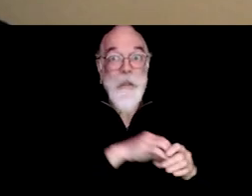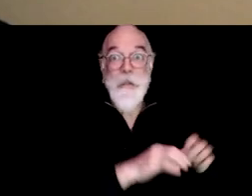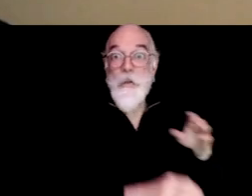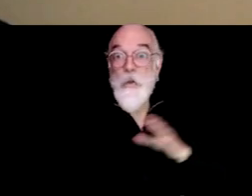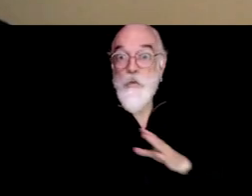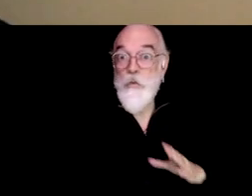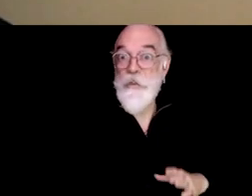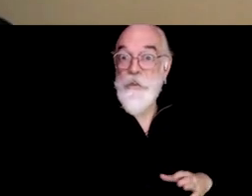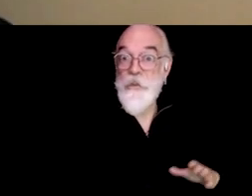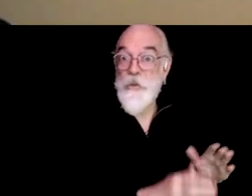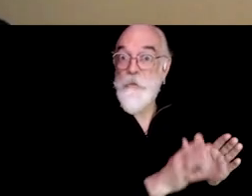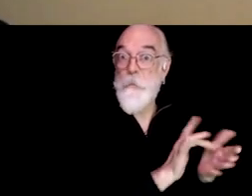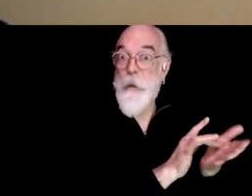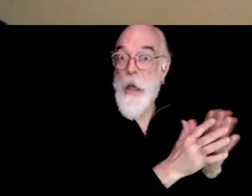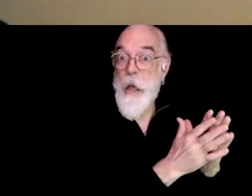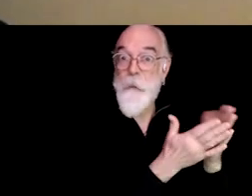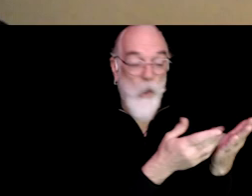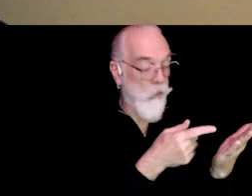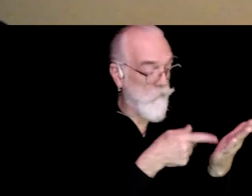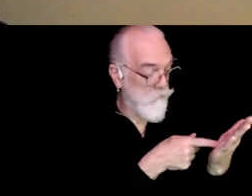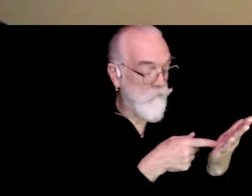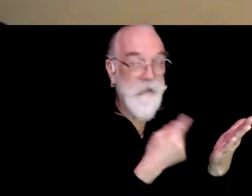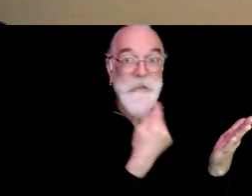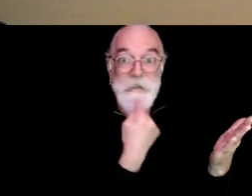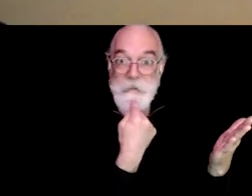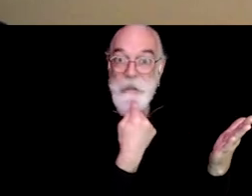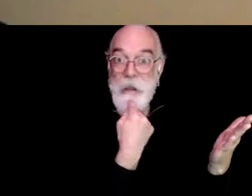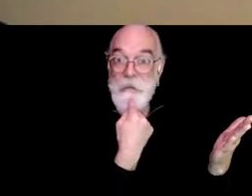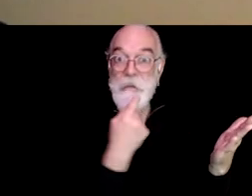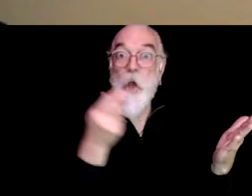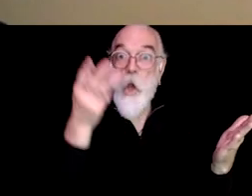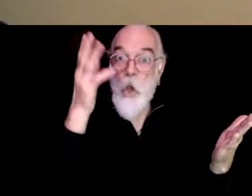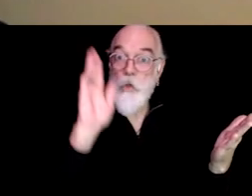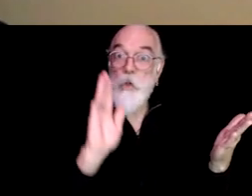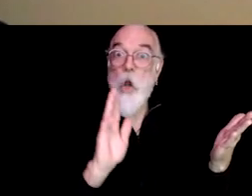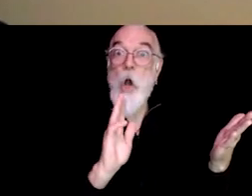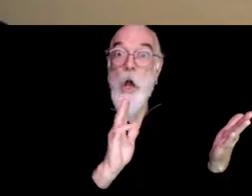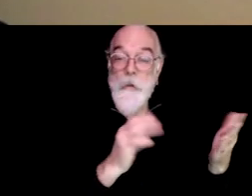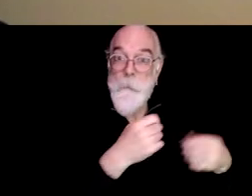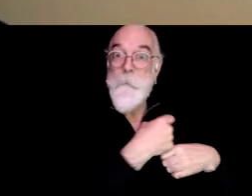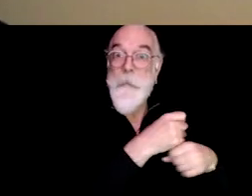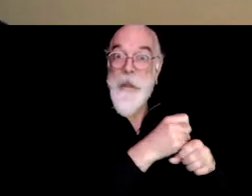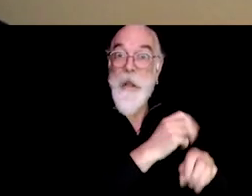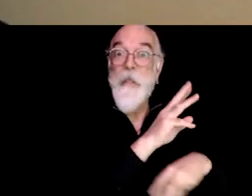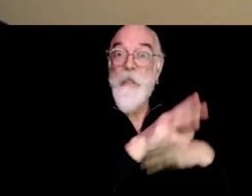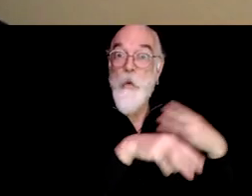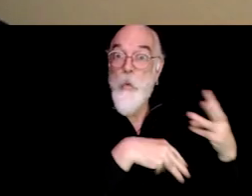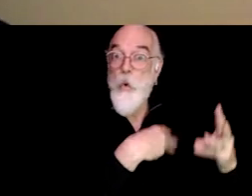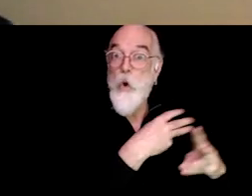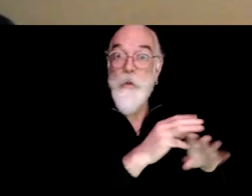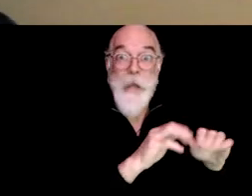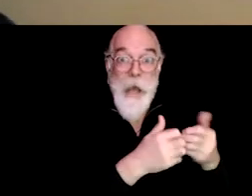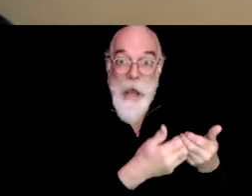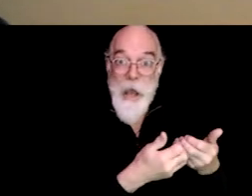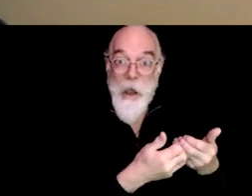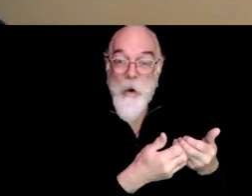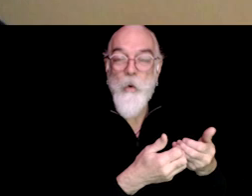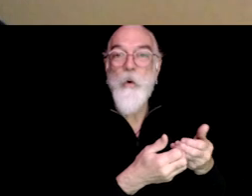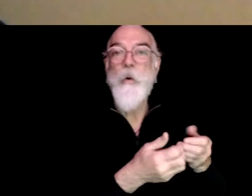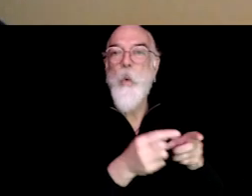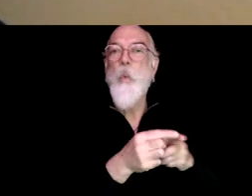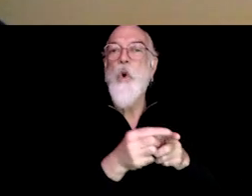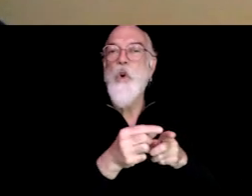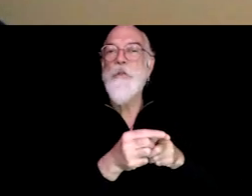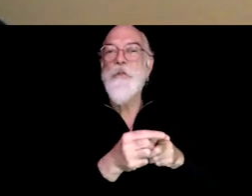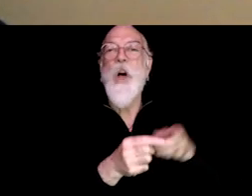the Bible, the world was created with words of God saying, "Let there be." And there